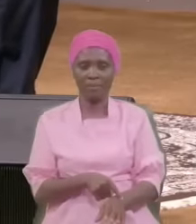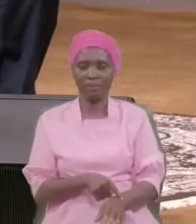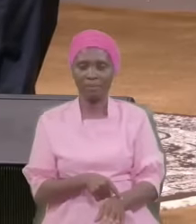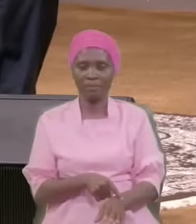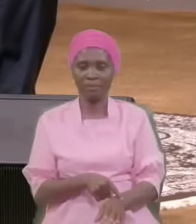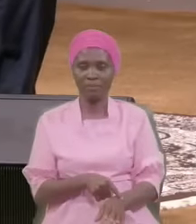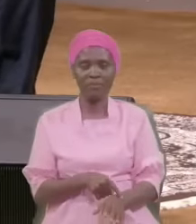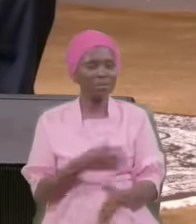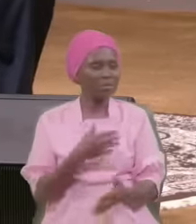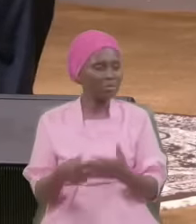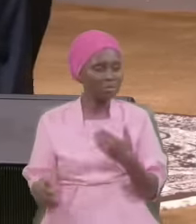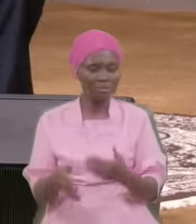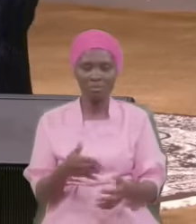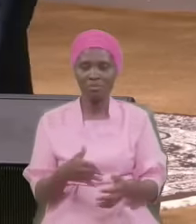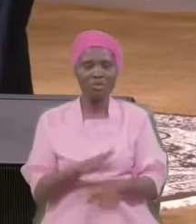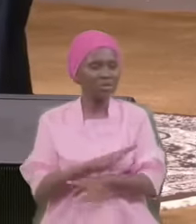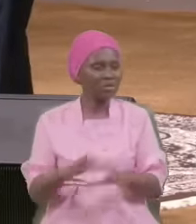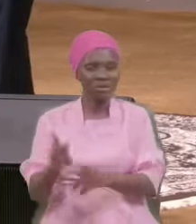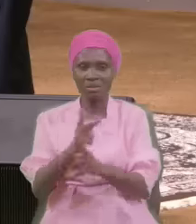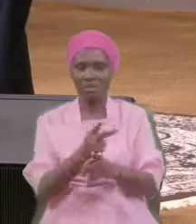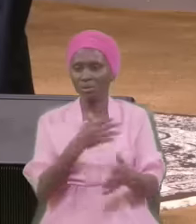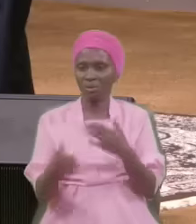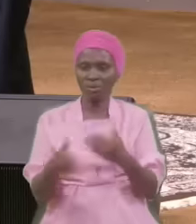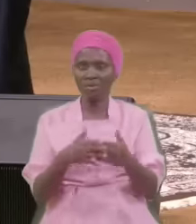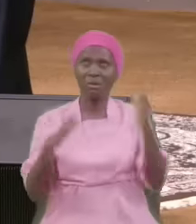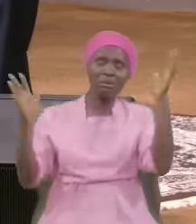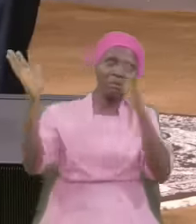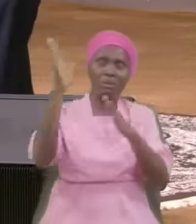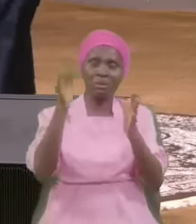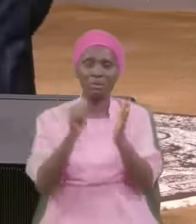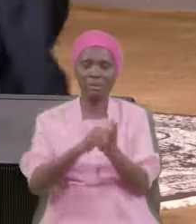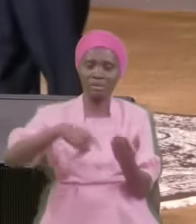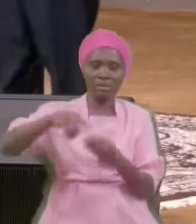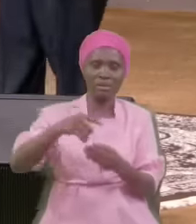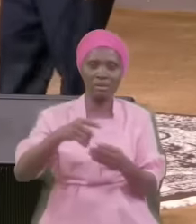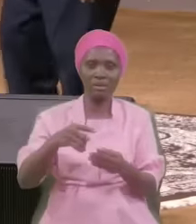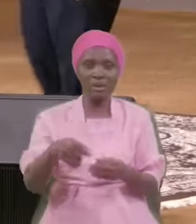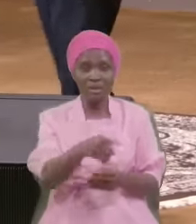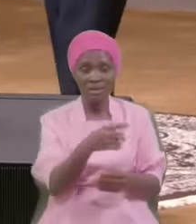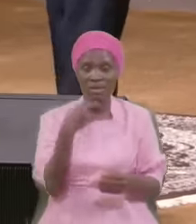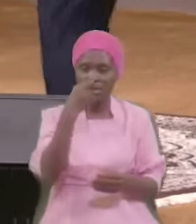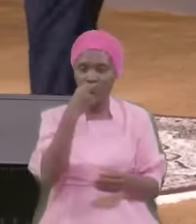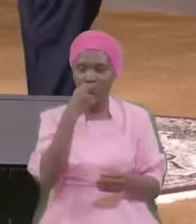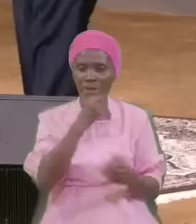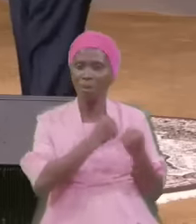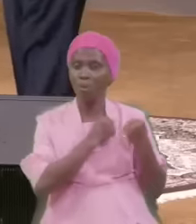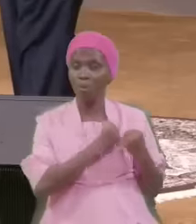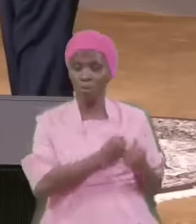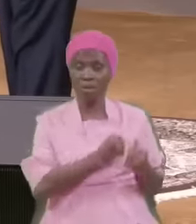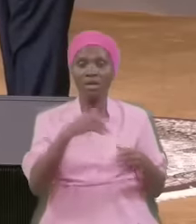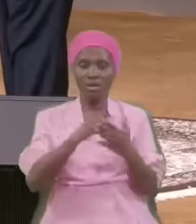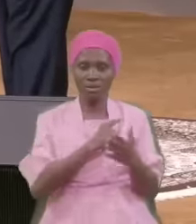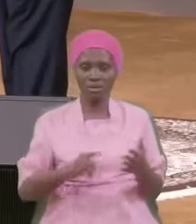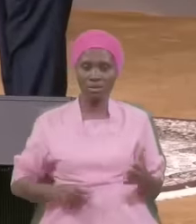whatever wind may be blowing around, speaking boldly in the Lord, which gave testimony unto